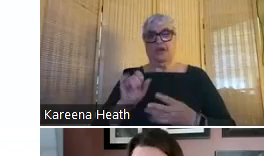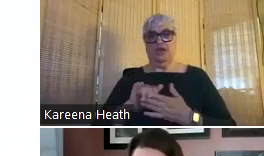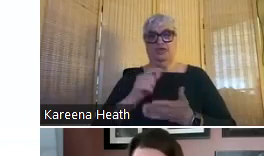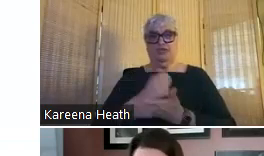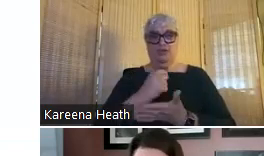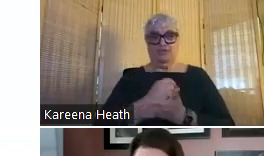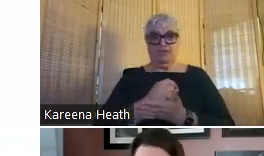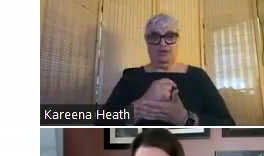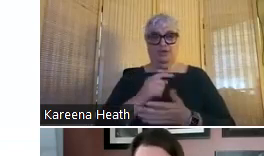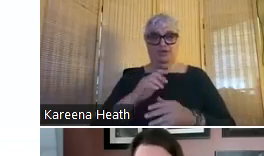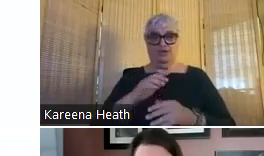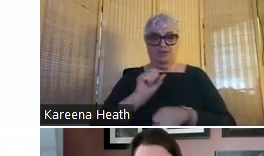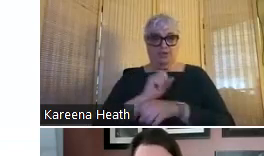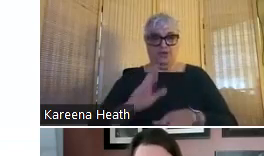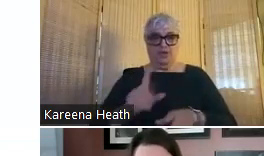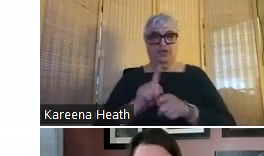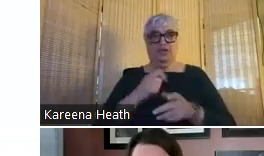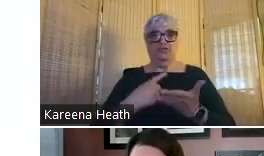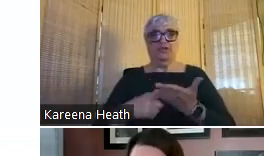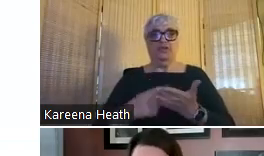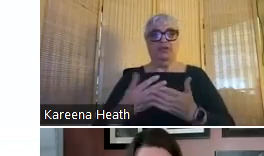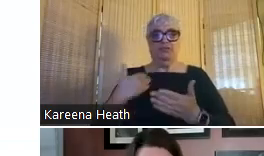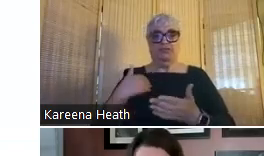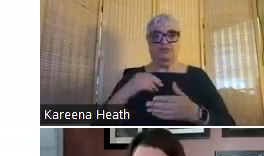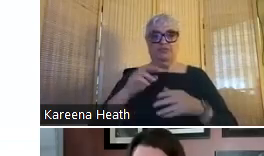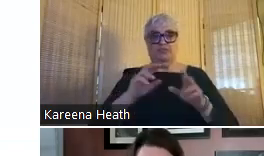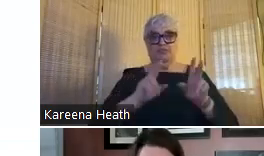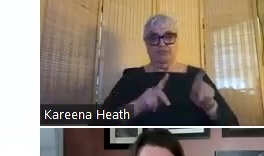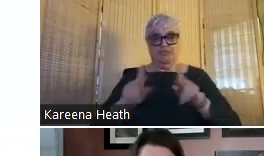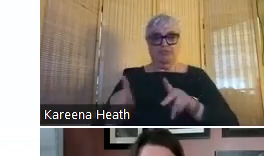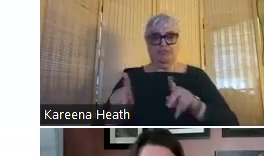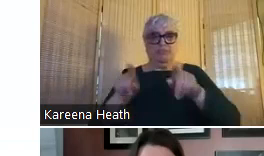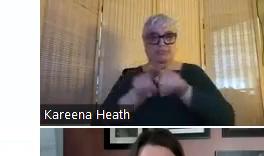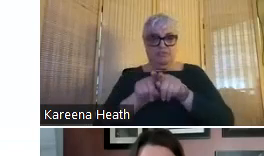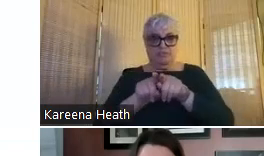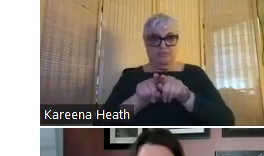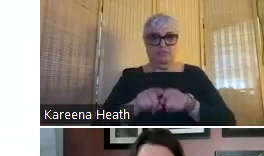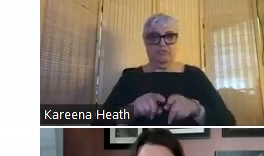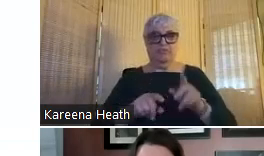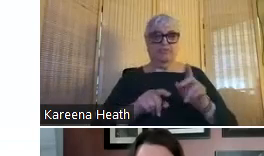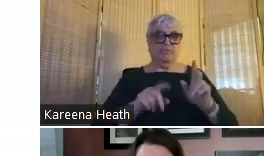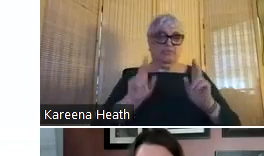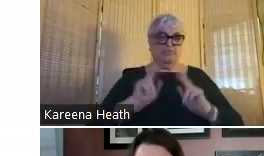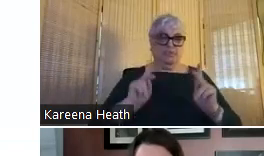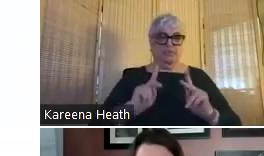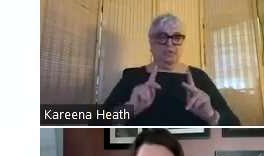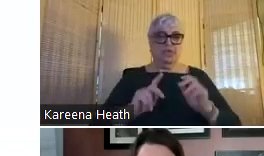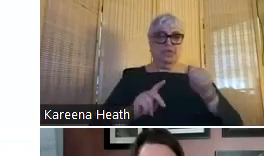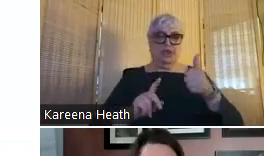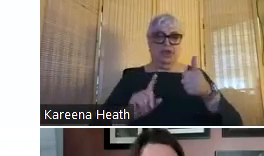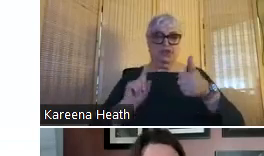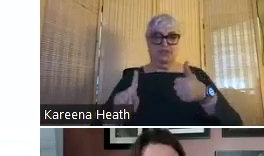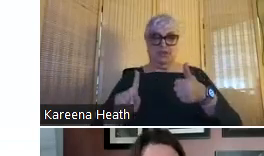personnel in the discussion before. The ratio is continued current state, individual to personnel must not exceed